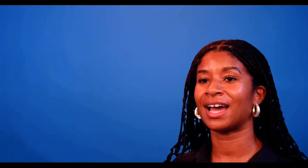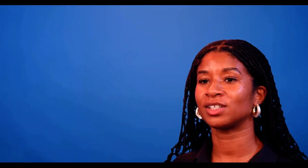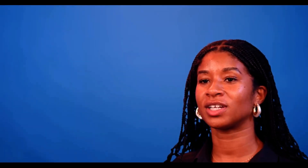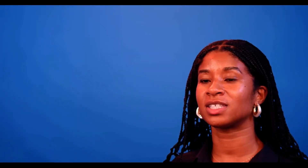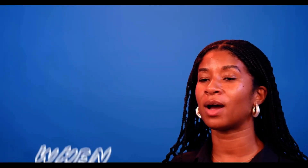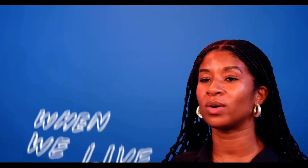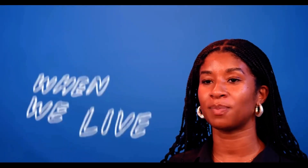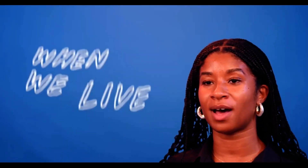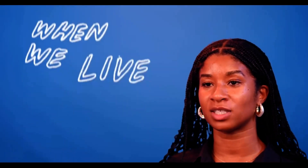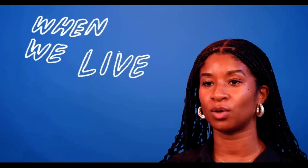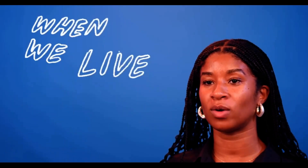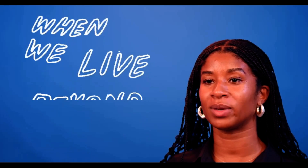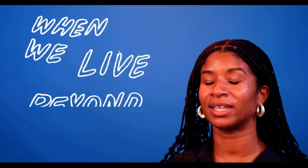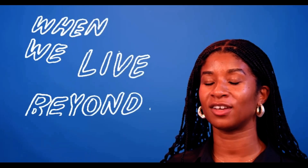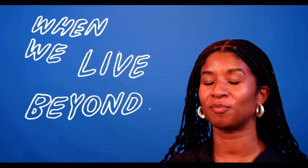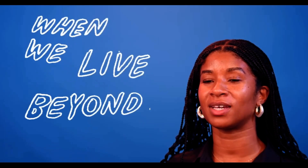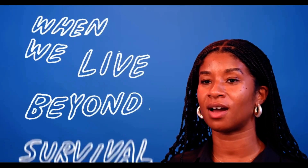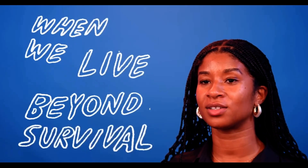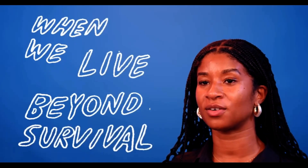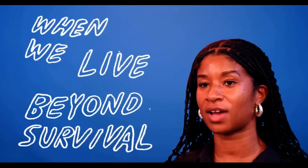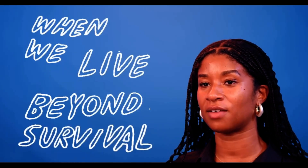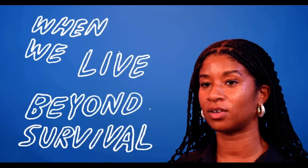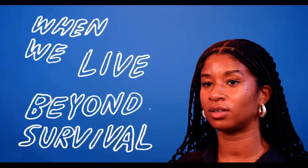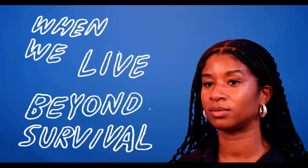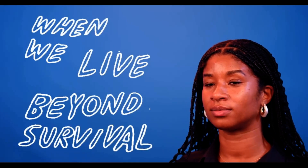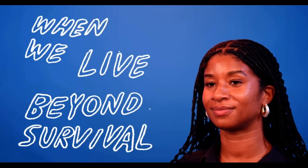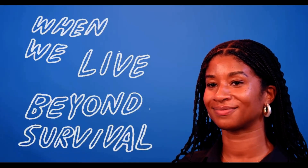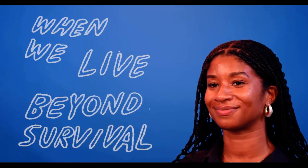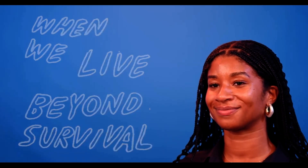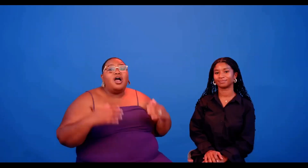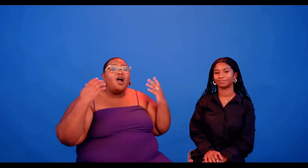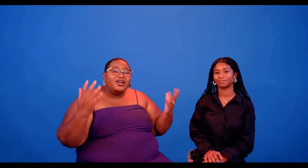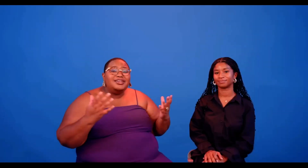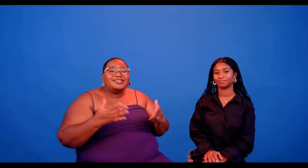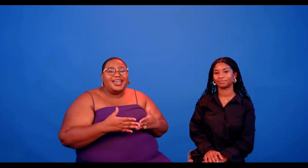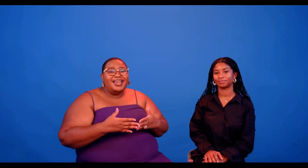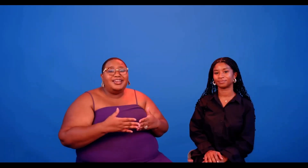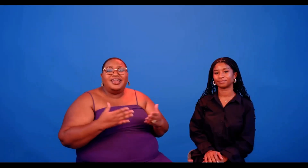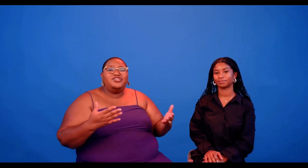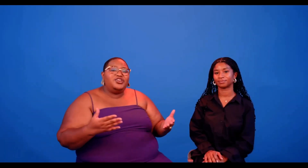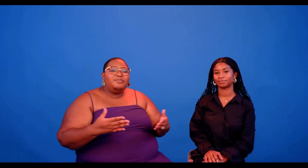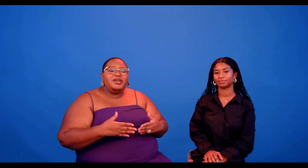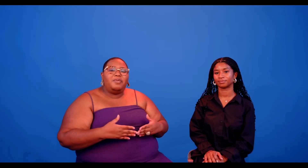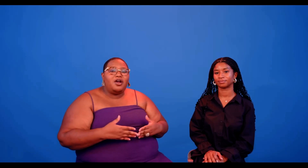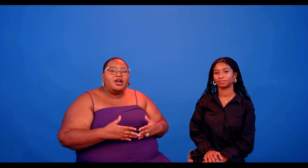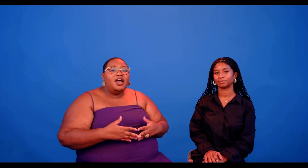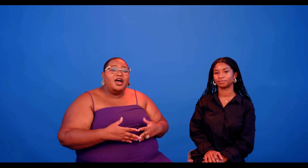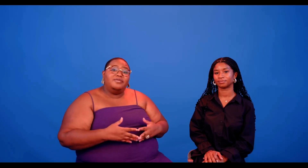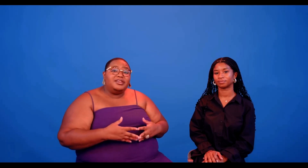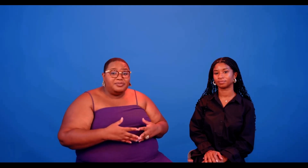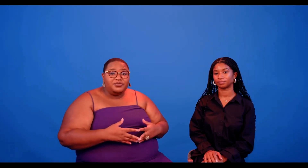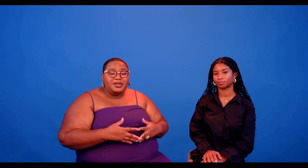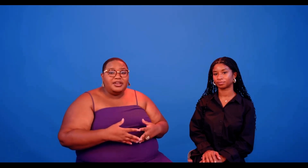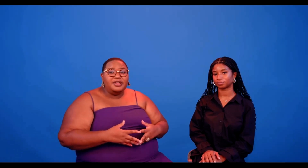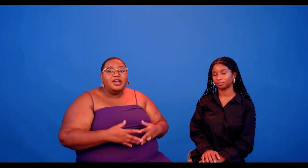than cash. It's about what's possible when we live beyond survival. Artists can and should be a part